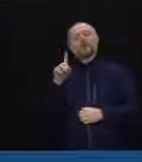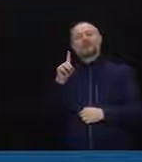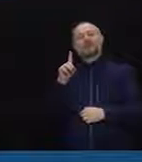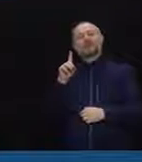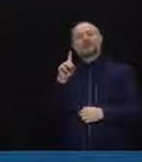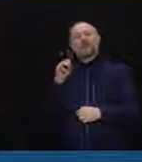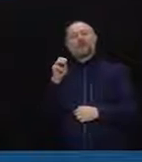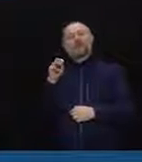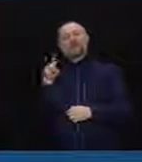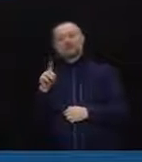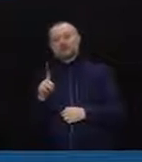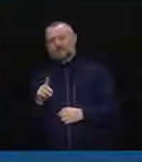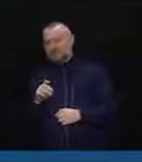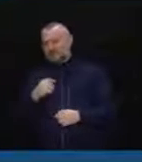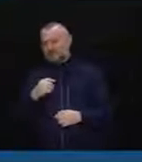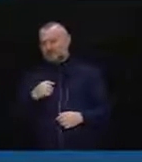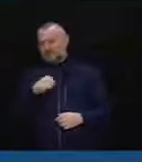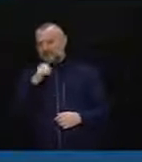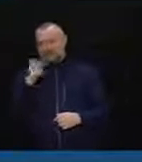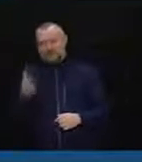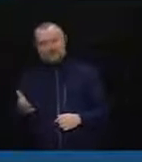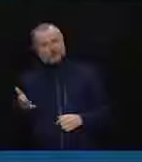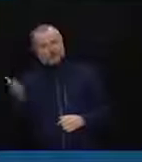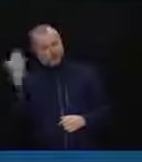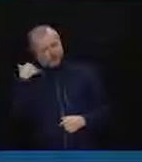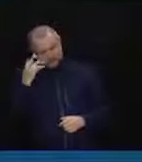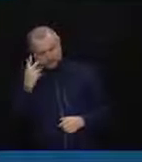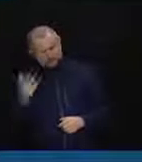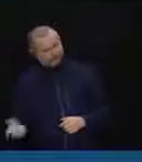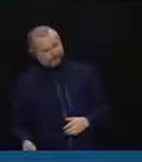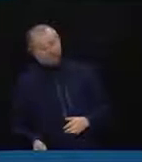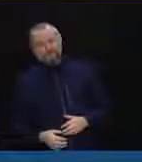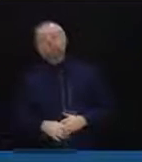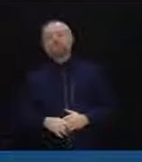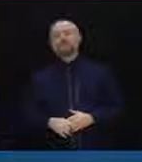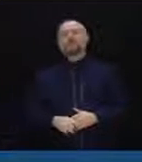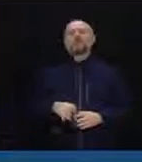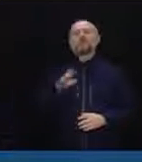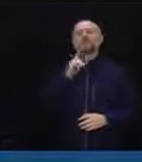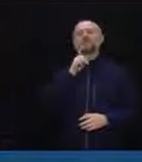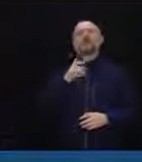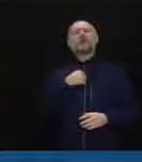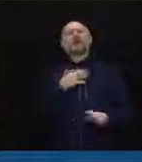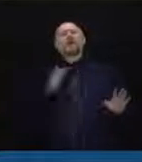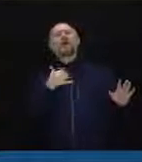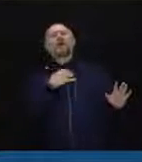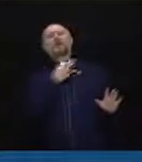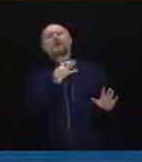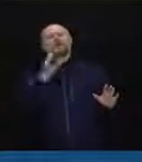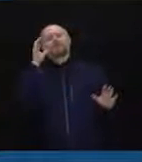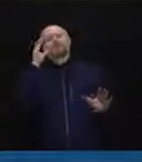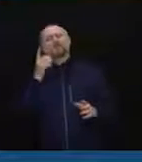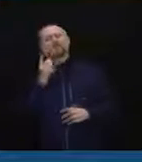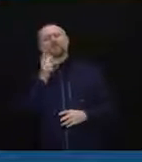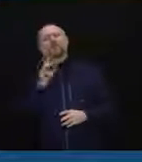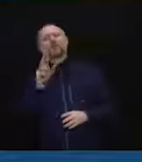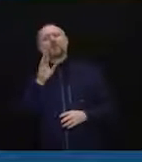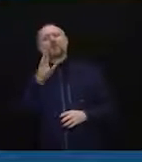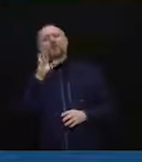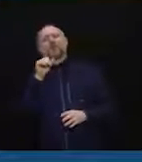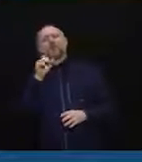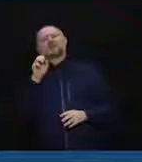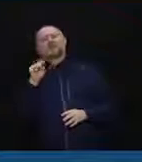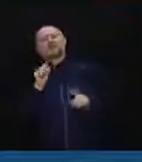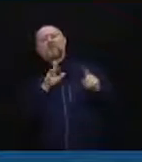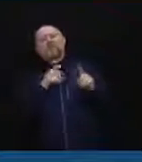Marla. I really wanted to hear from Dr. Bassett about this mask mandate in schools, because we've